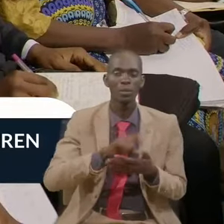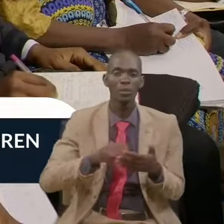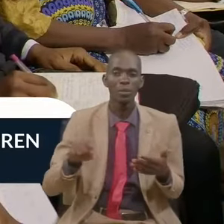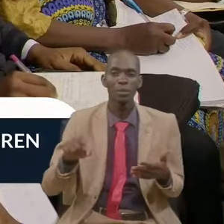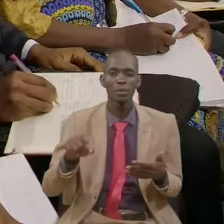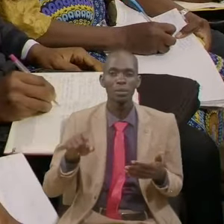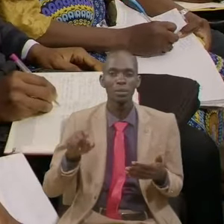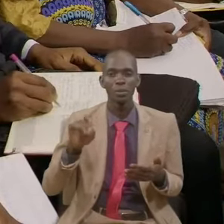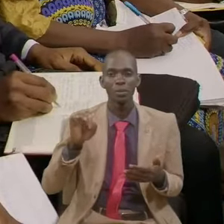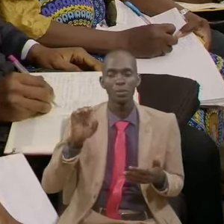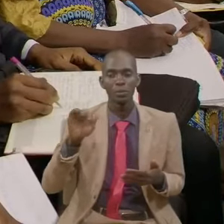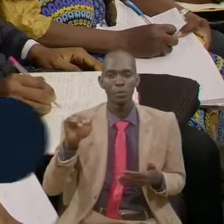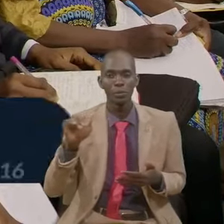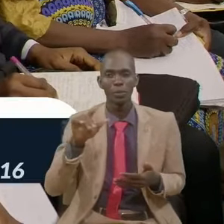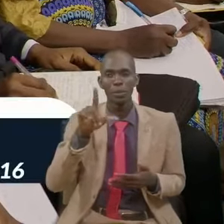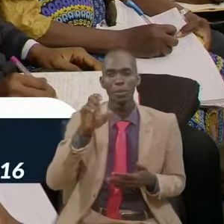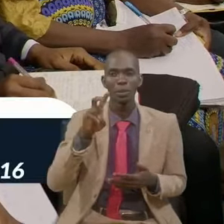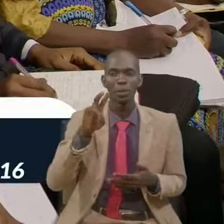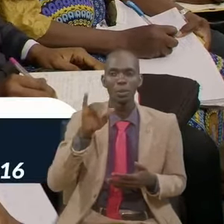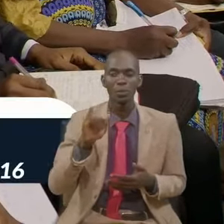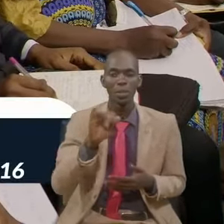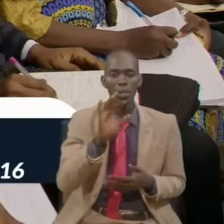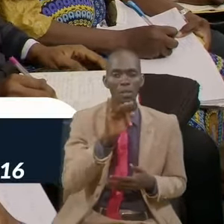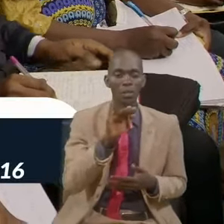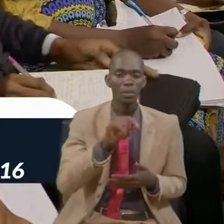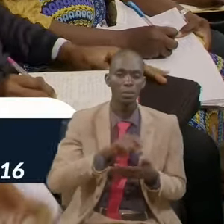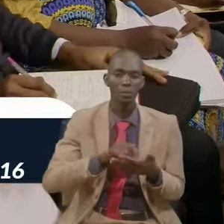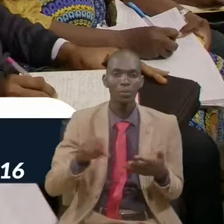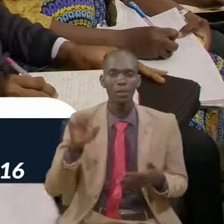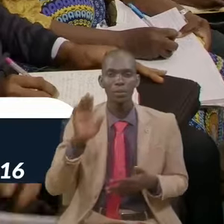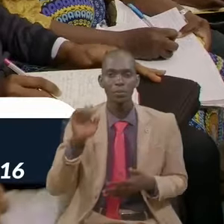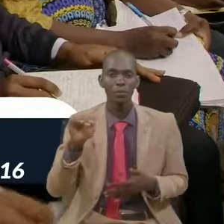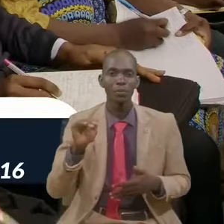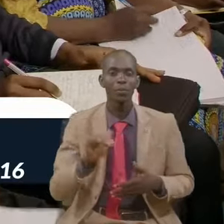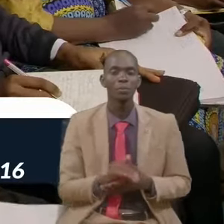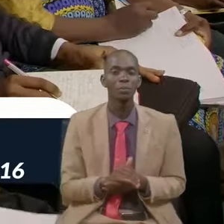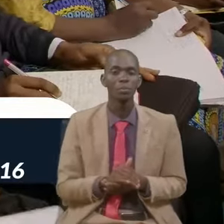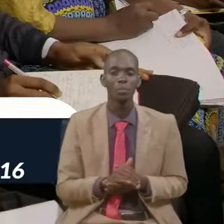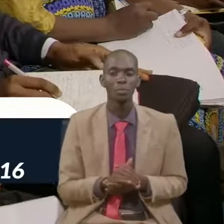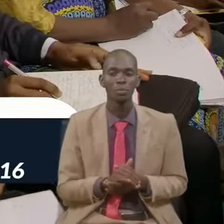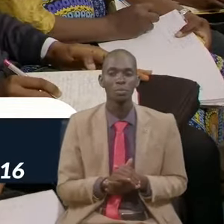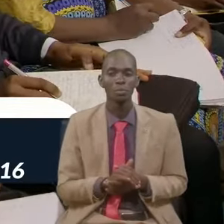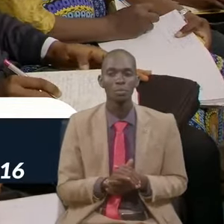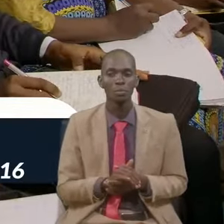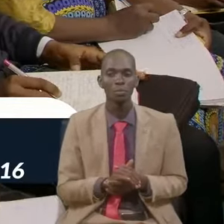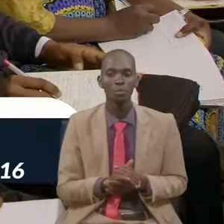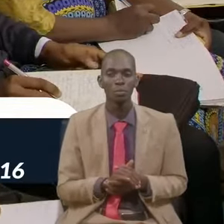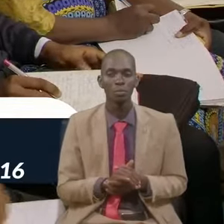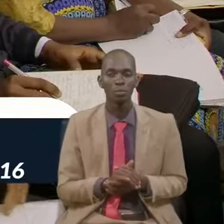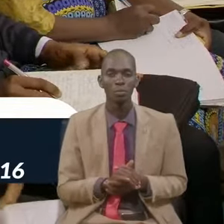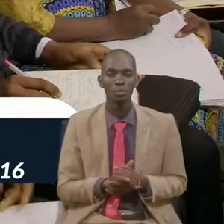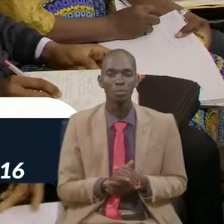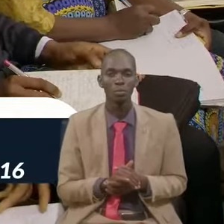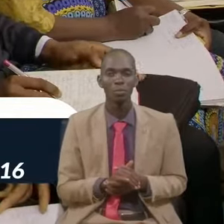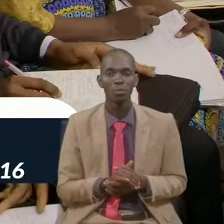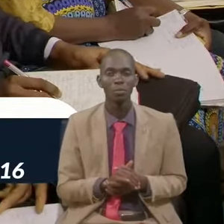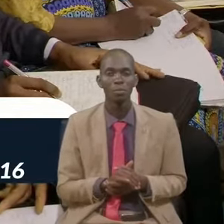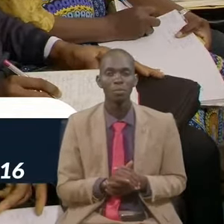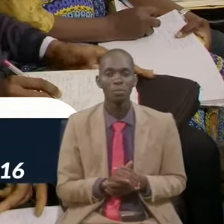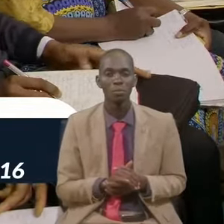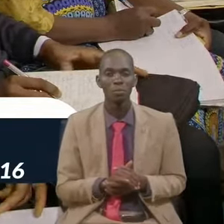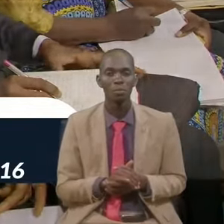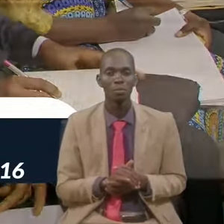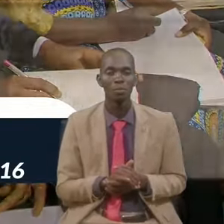verse 15. Leviticus chapter 19, and we're reading from